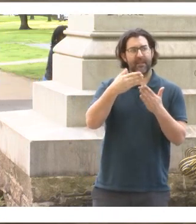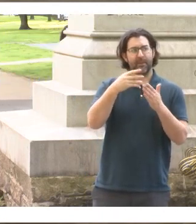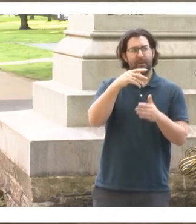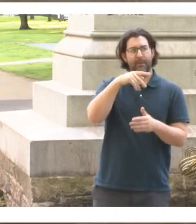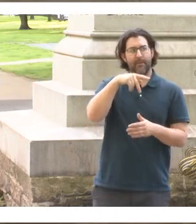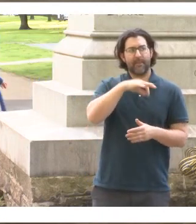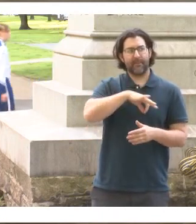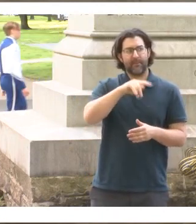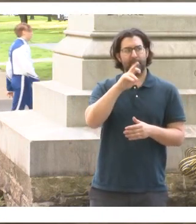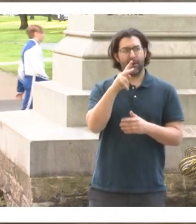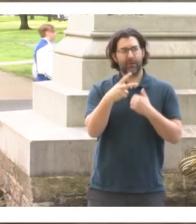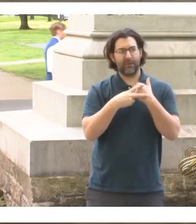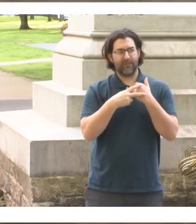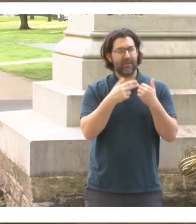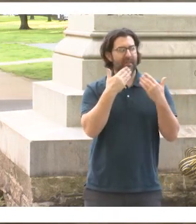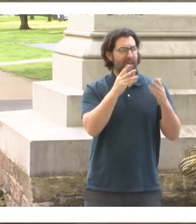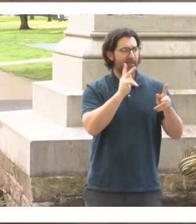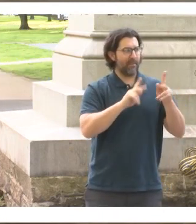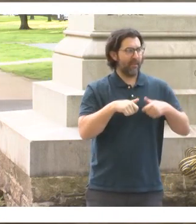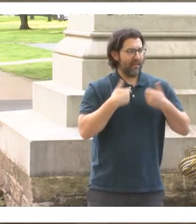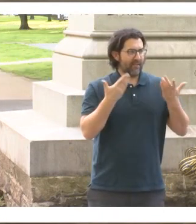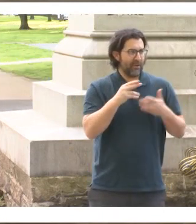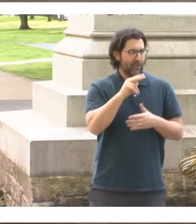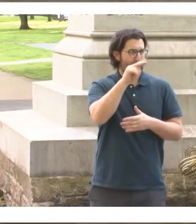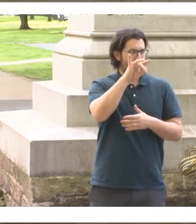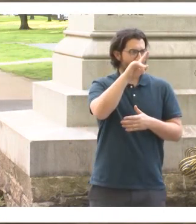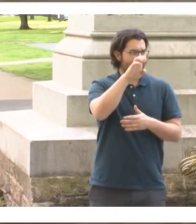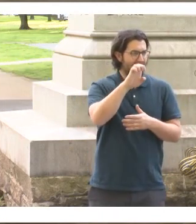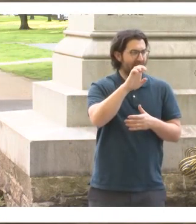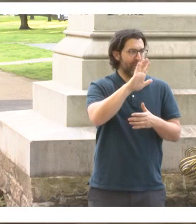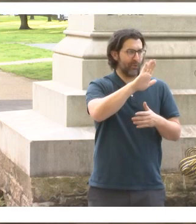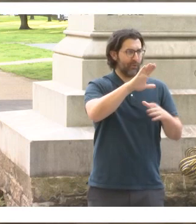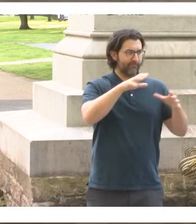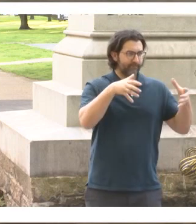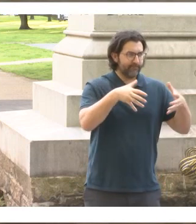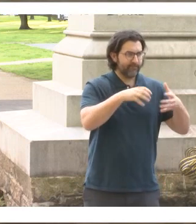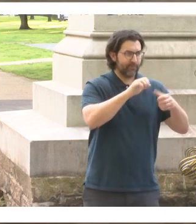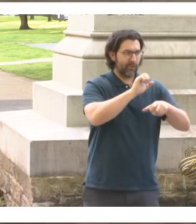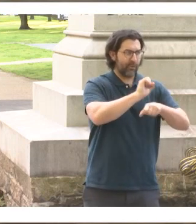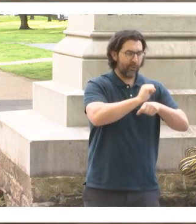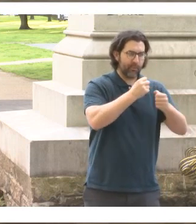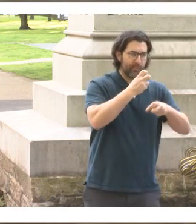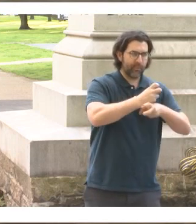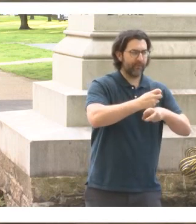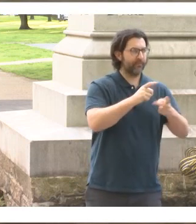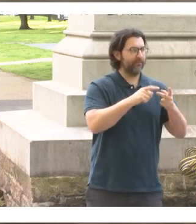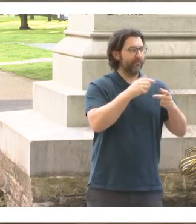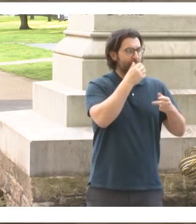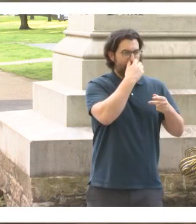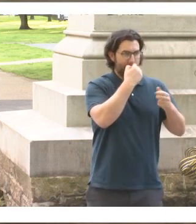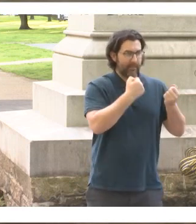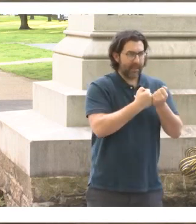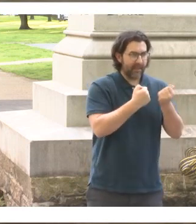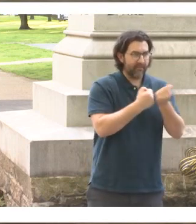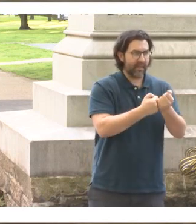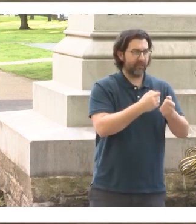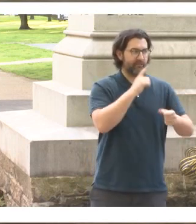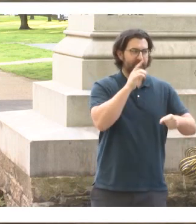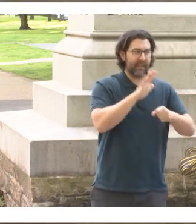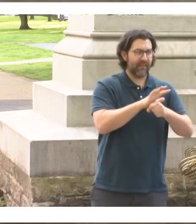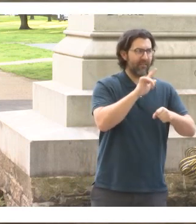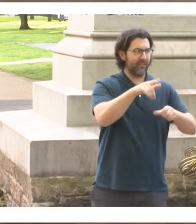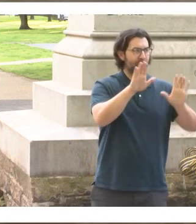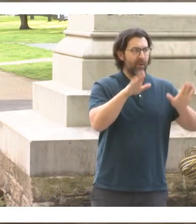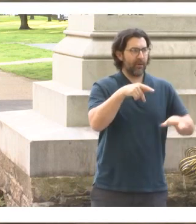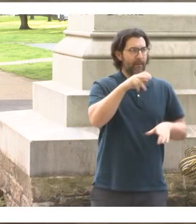and thank you to the residents of the North Side. It is because of your collective hard work, dedication, and advocacy for this great